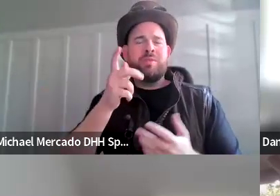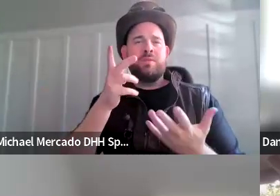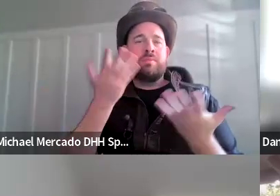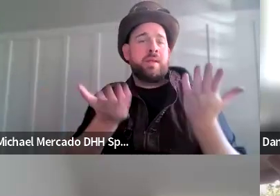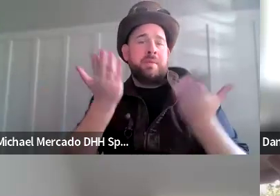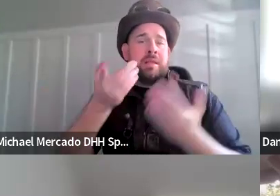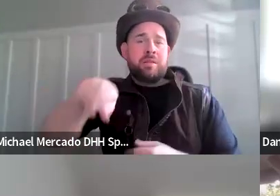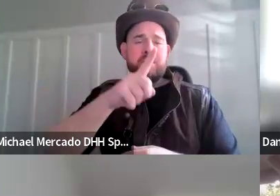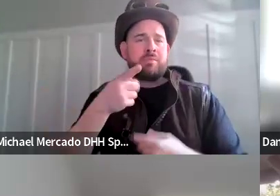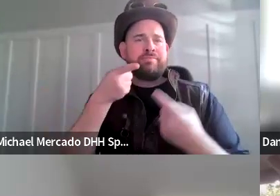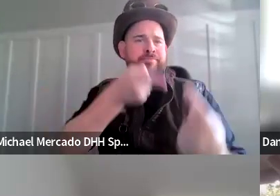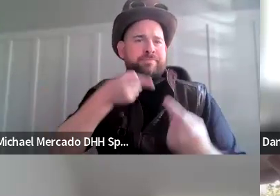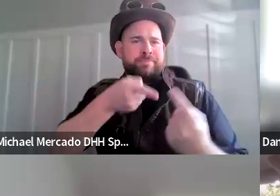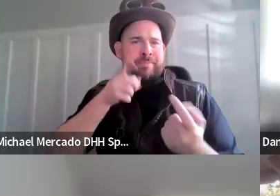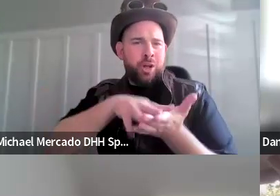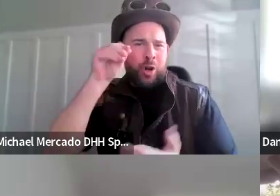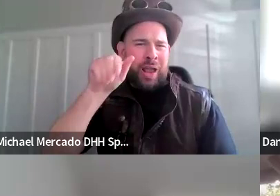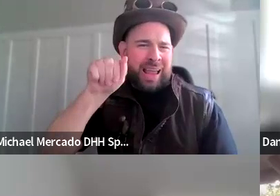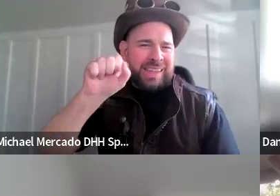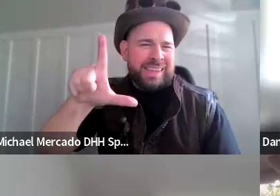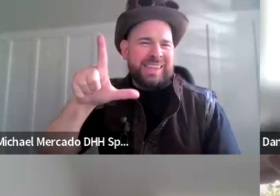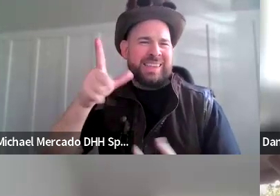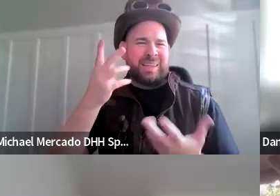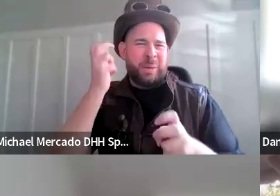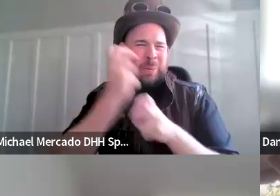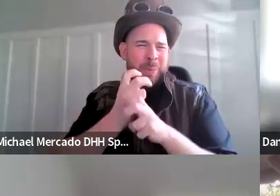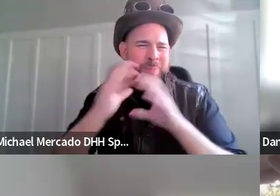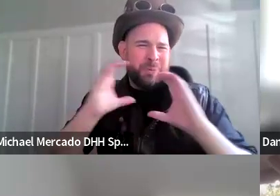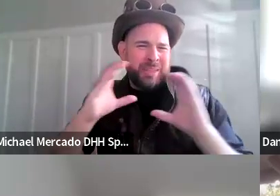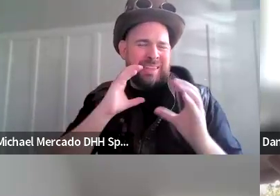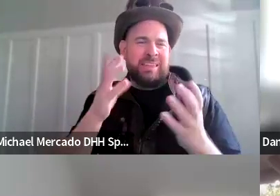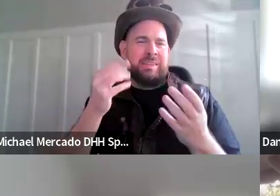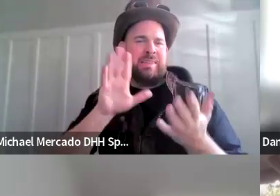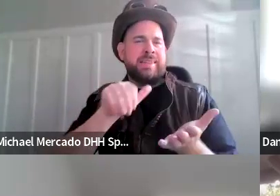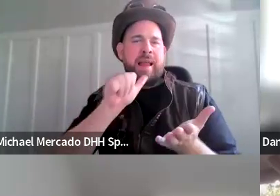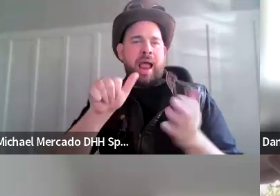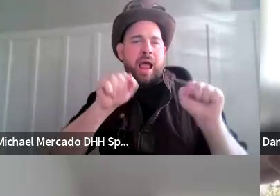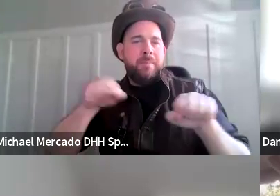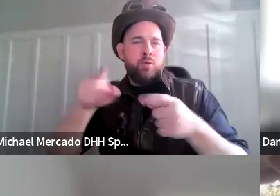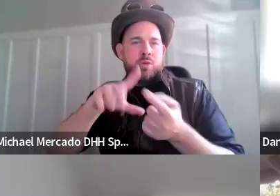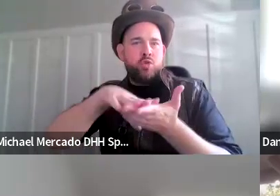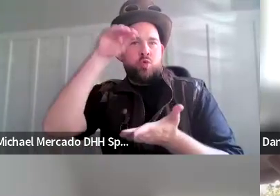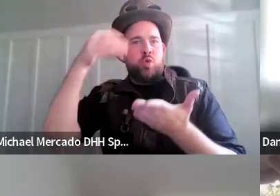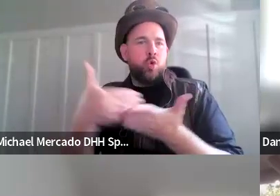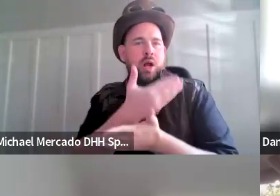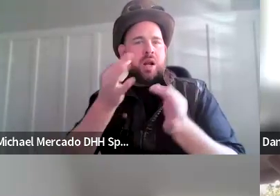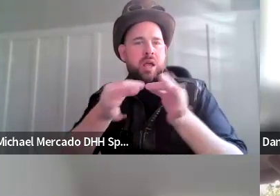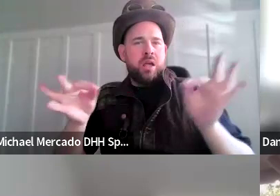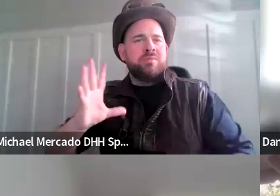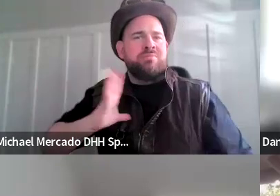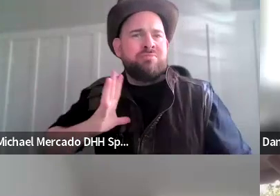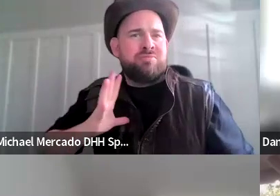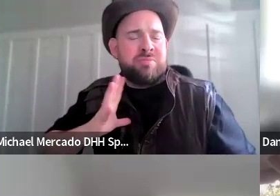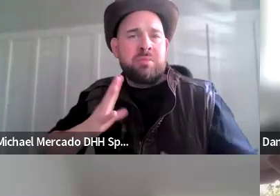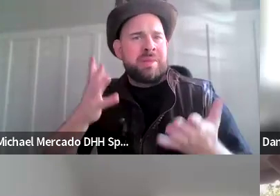So this can be really beneficial for those who may struggle to learn American Sign Language. They might feel it's hard to